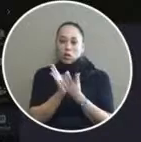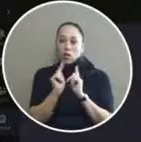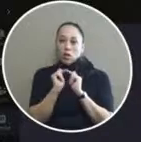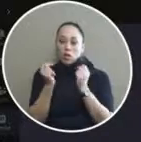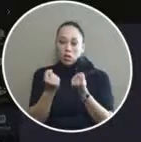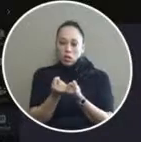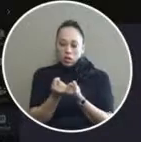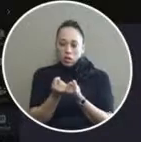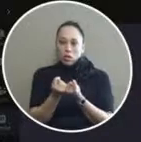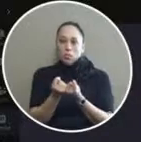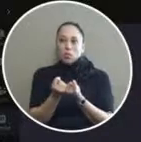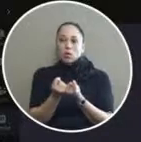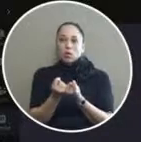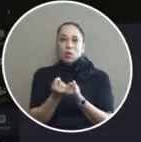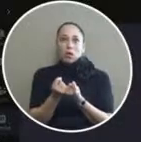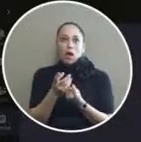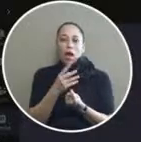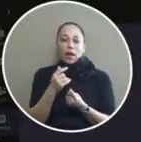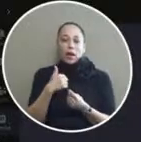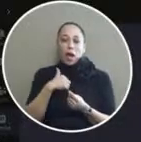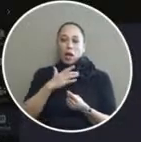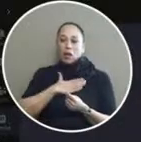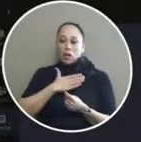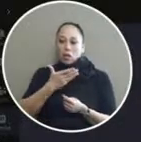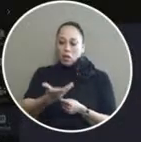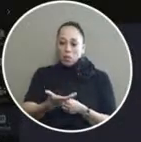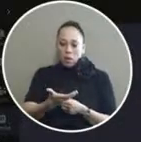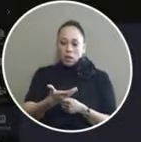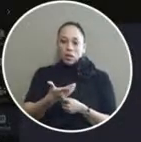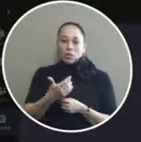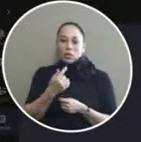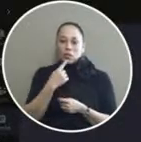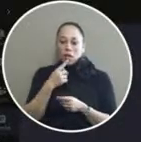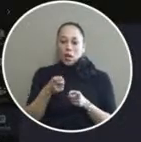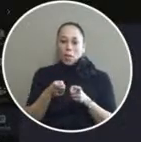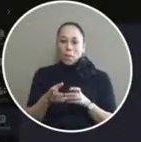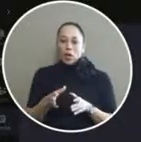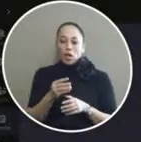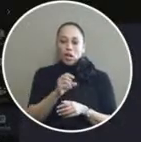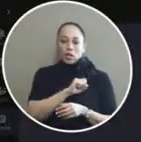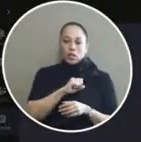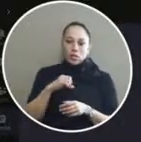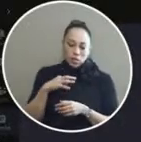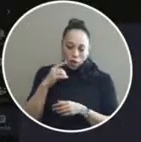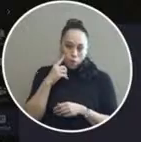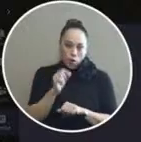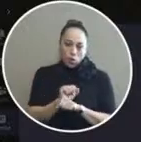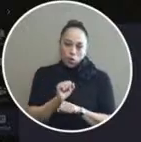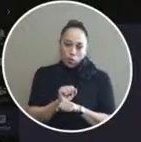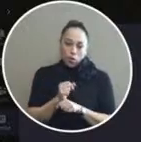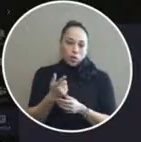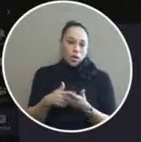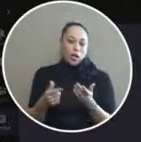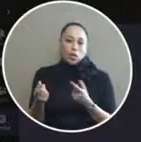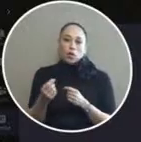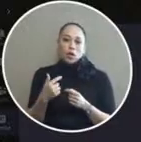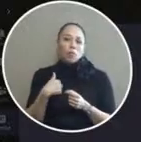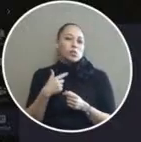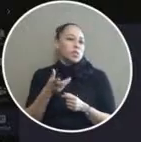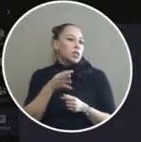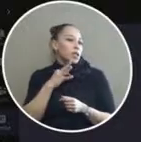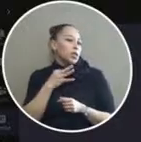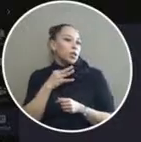teams, and I commend you, city manager and staff, for the work that y'all are doing. I'm just kind of